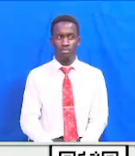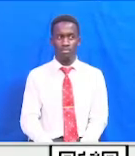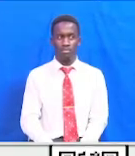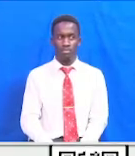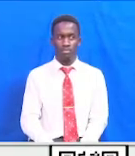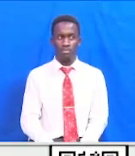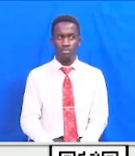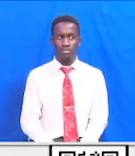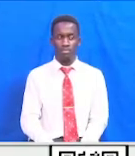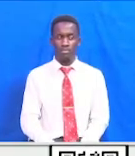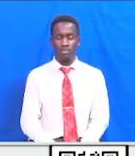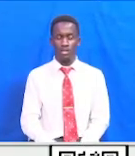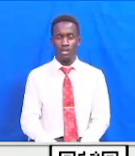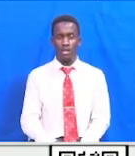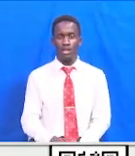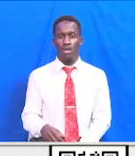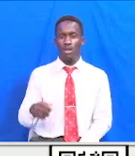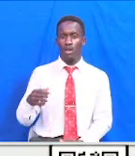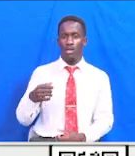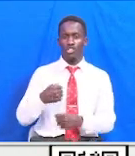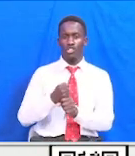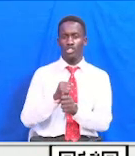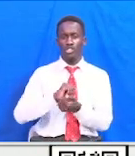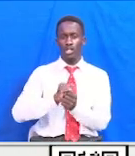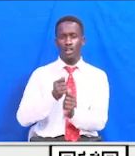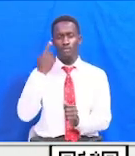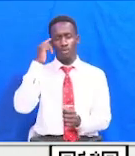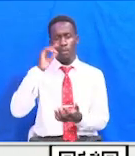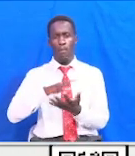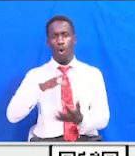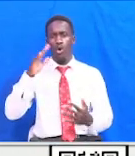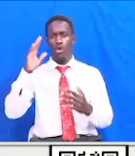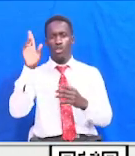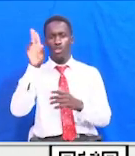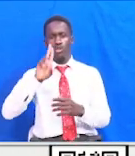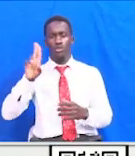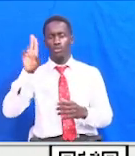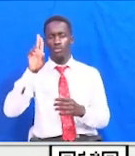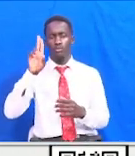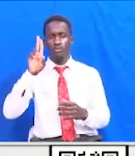Being customized for multi-use, hence incorporation of skyboxes,